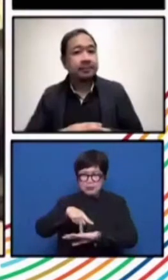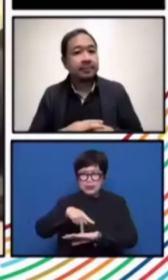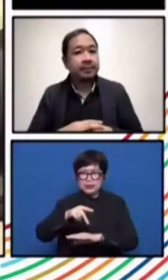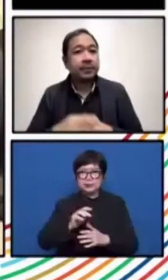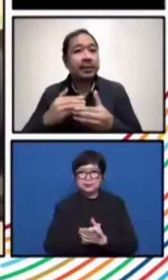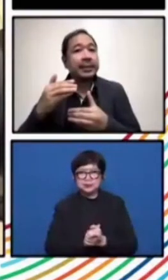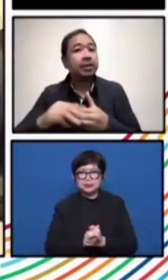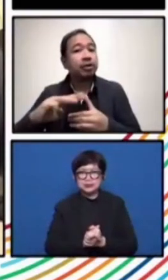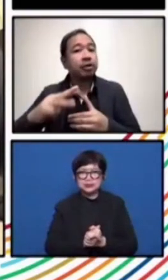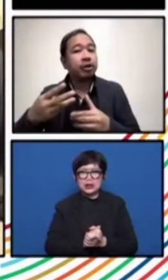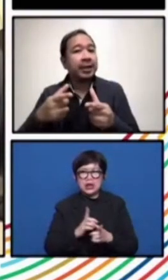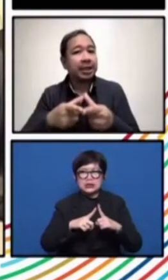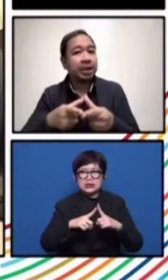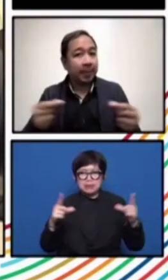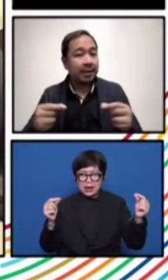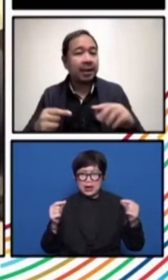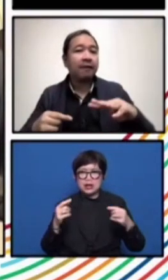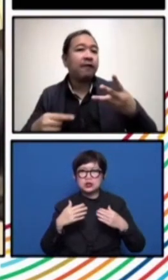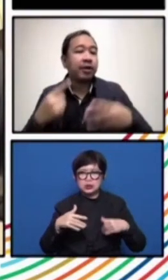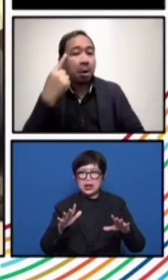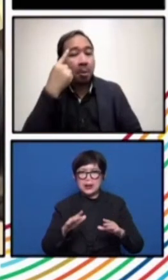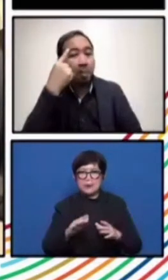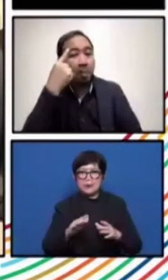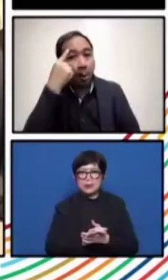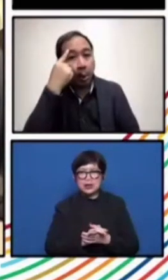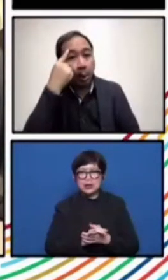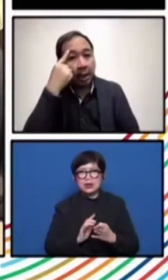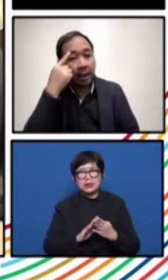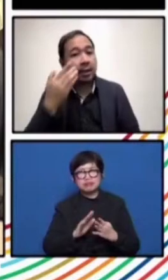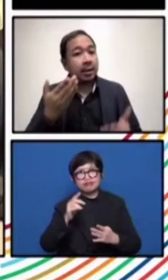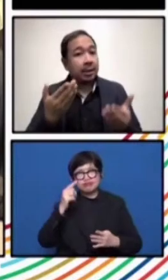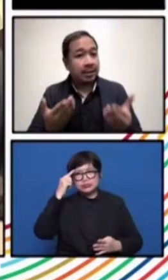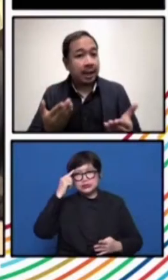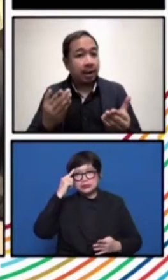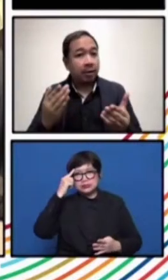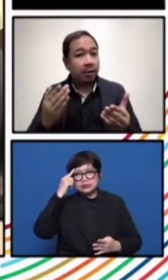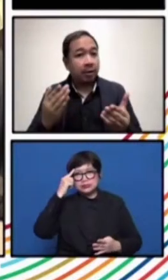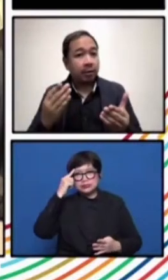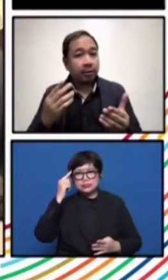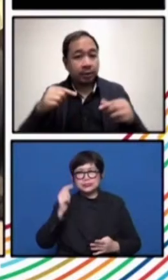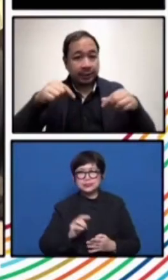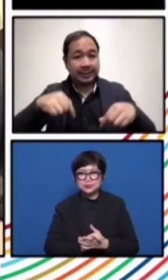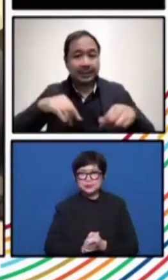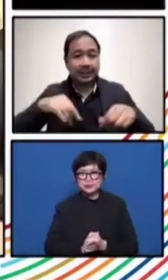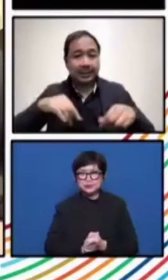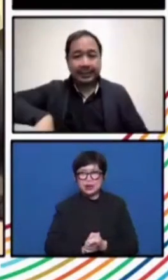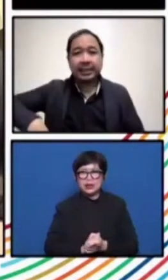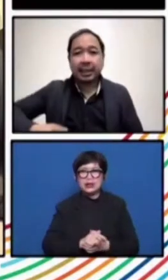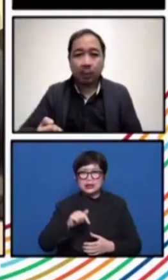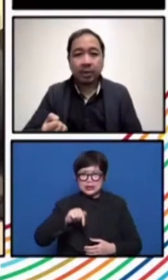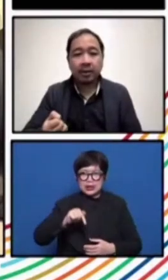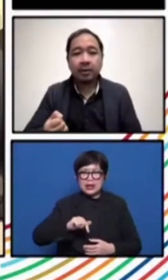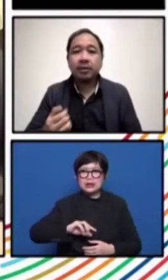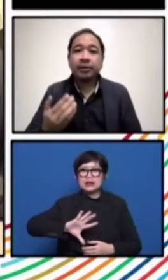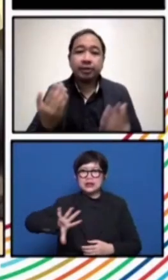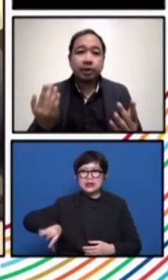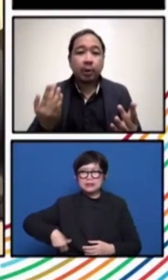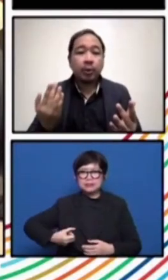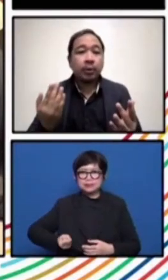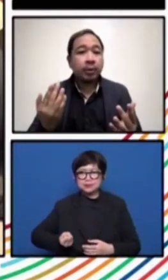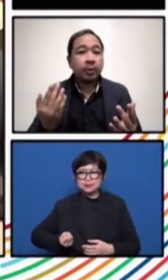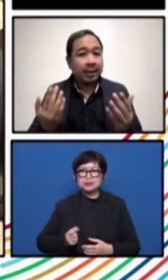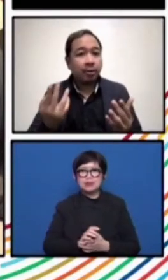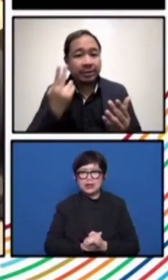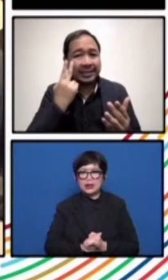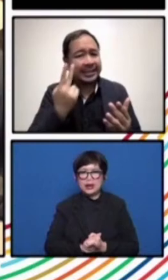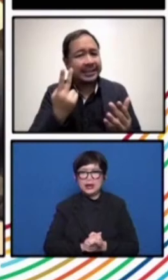fourth time in Mongolia and this time is the first the first time in Cambodia so this occasion I